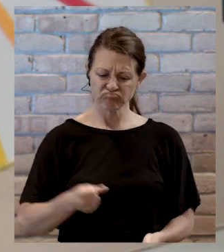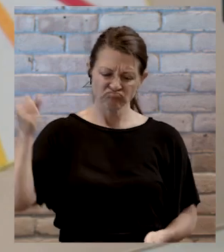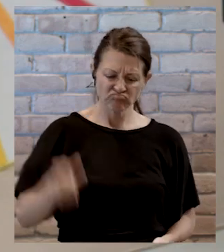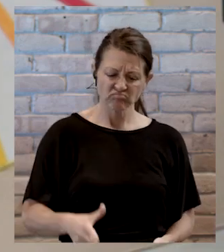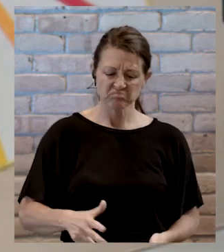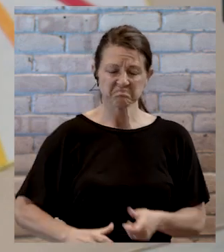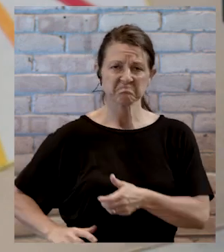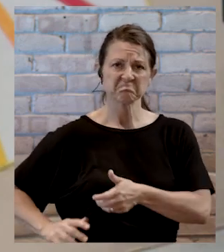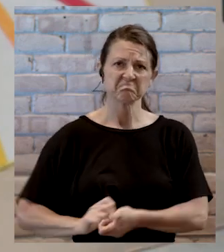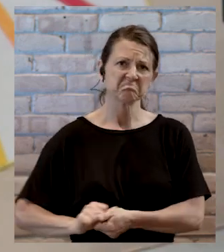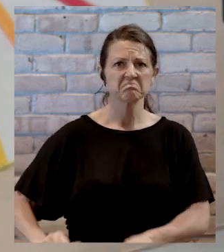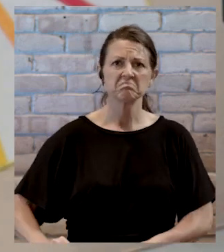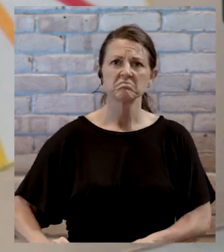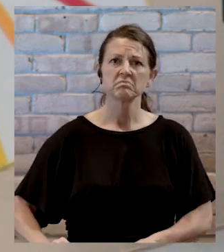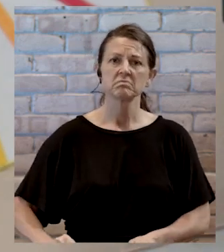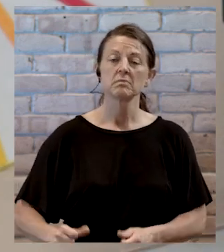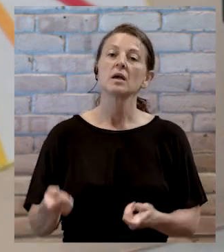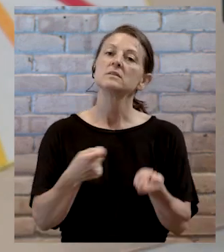humility.